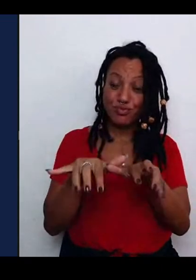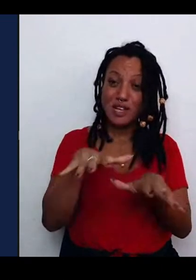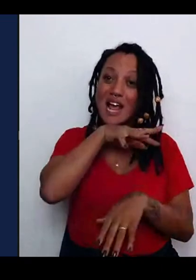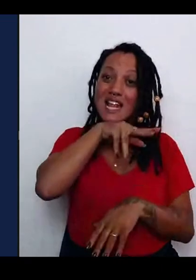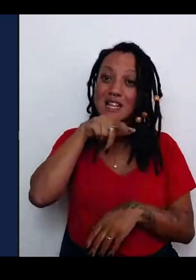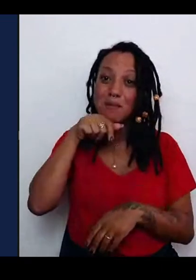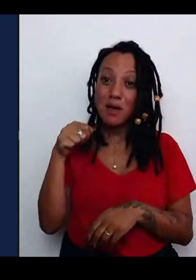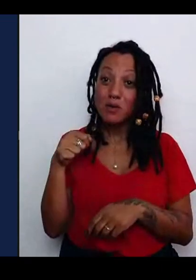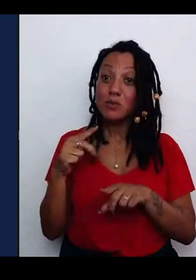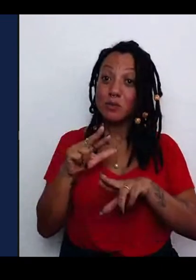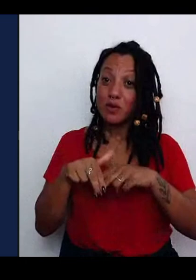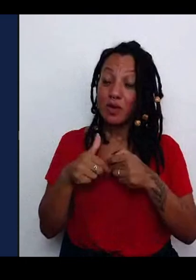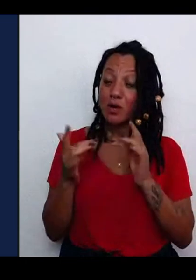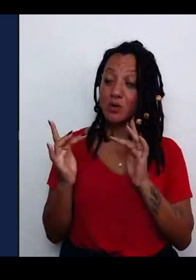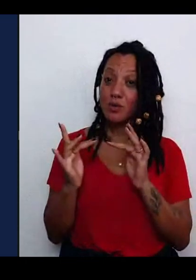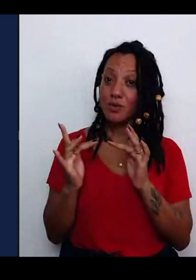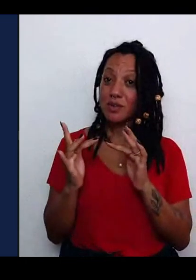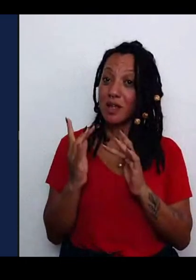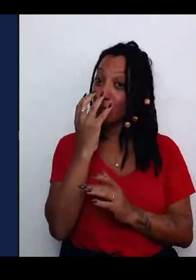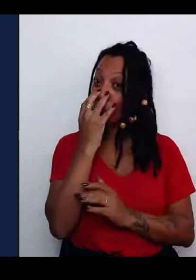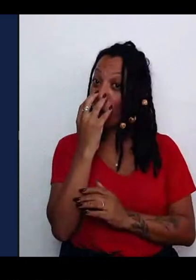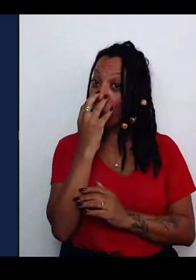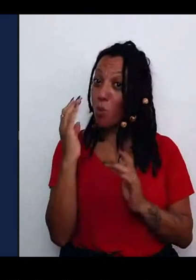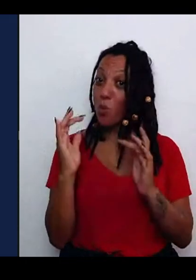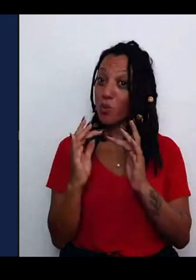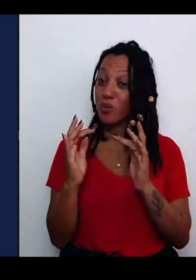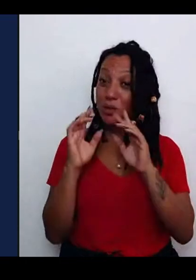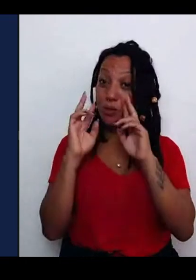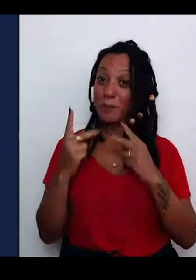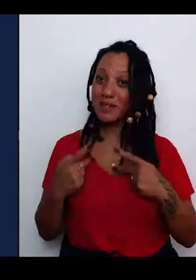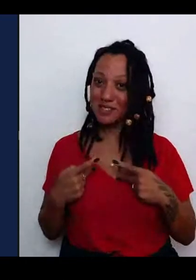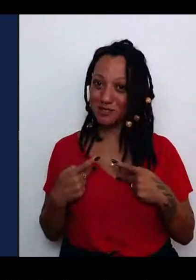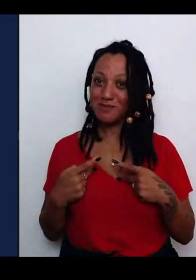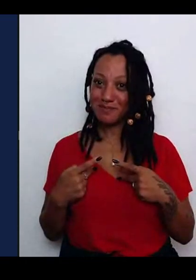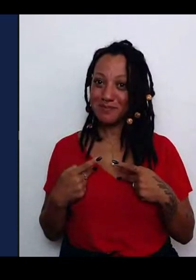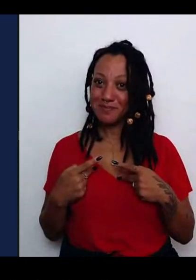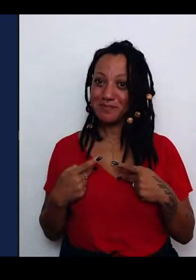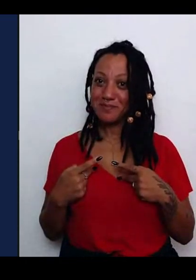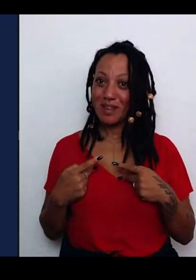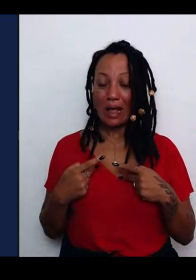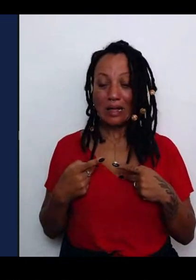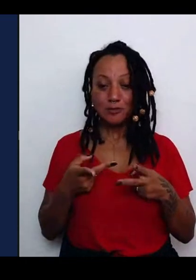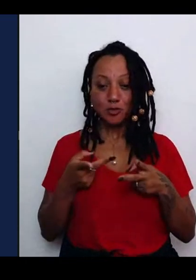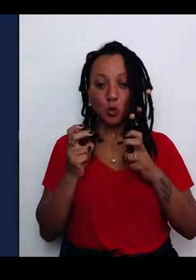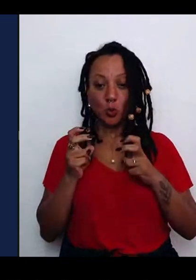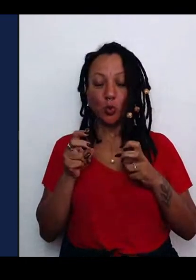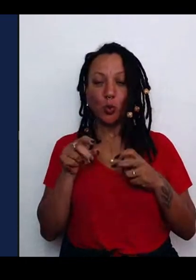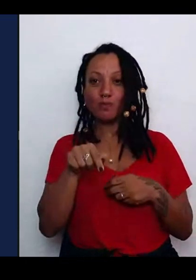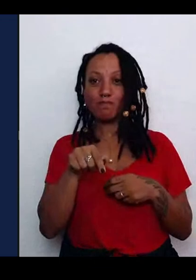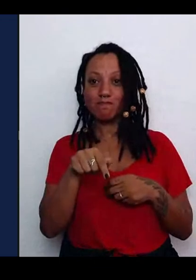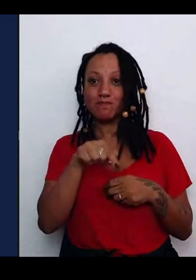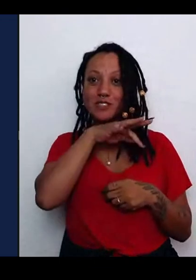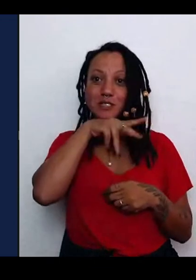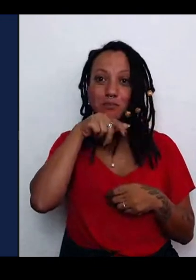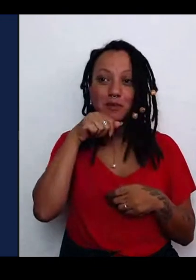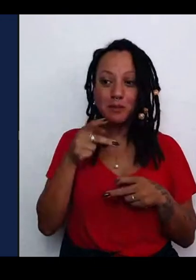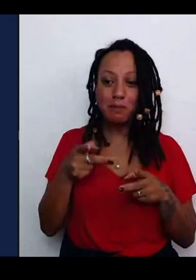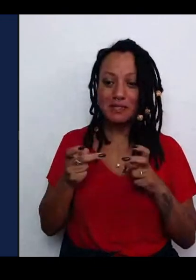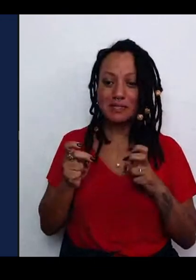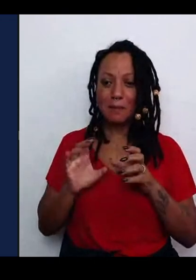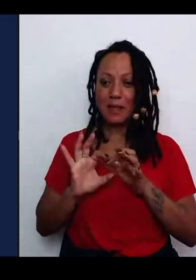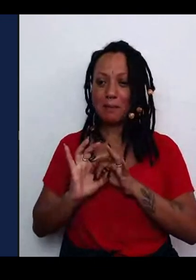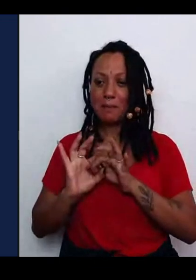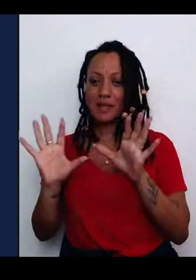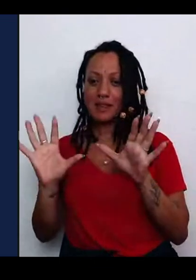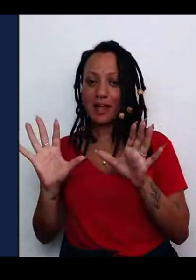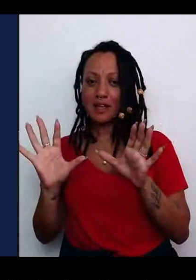dwellings and and this leads us to understand how freedom and vulnerability walk hand in hand or even better poor in